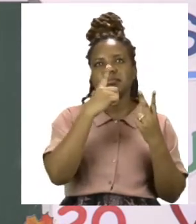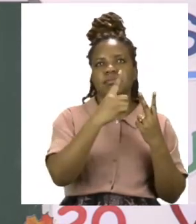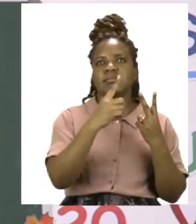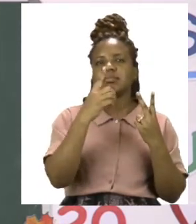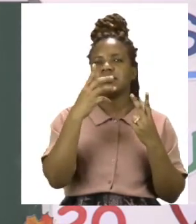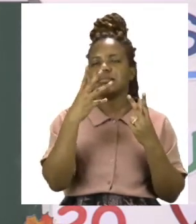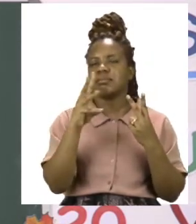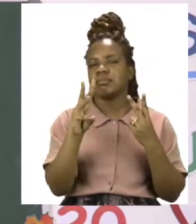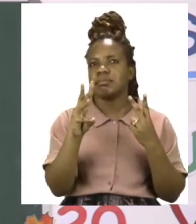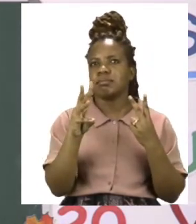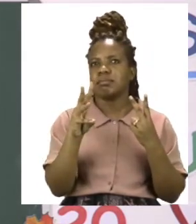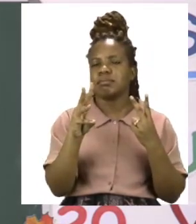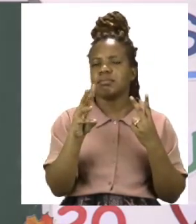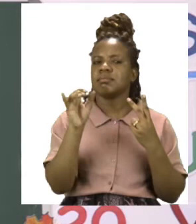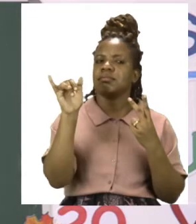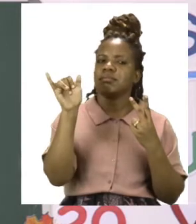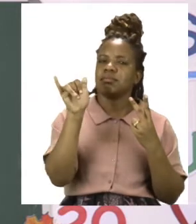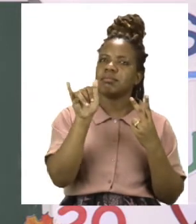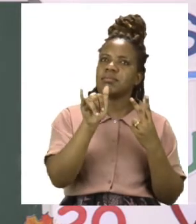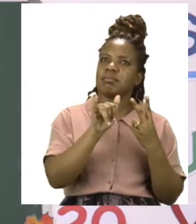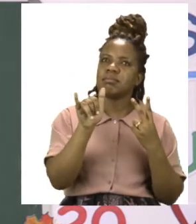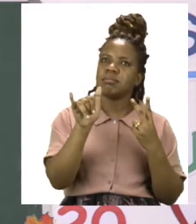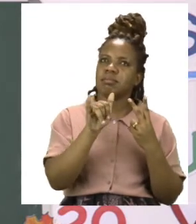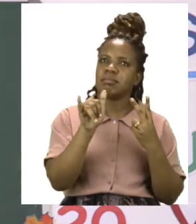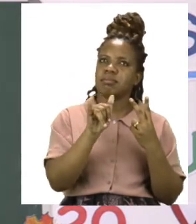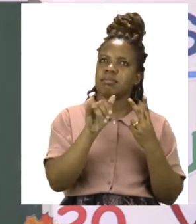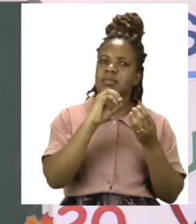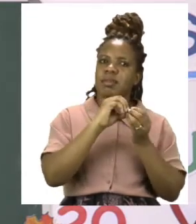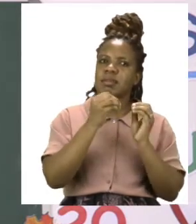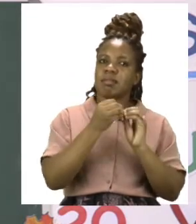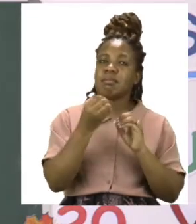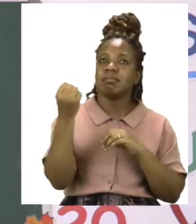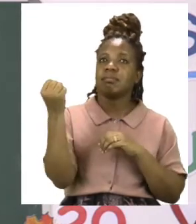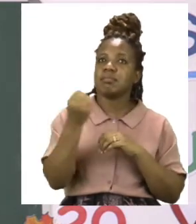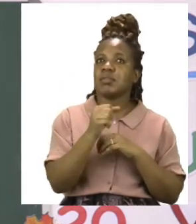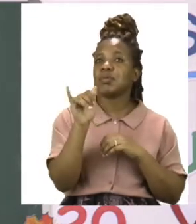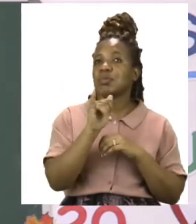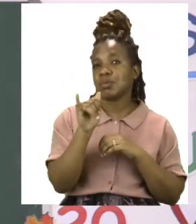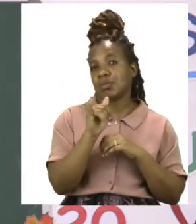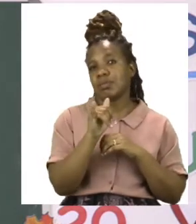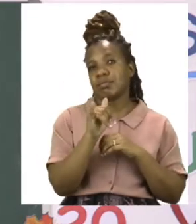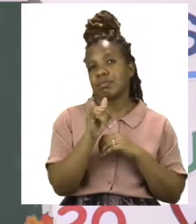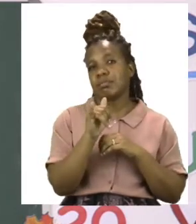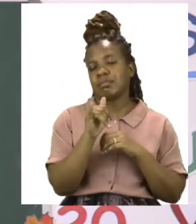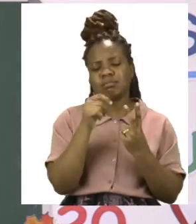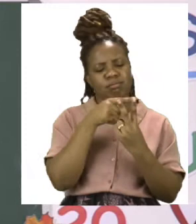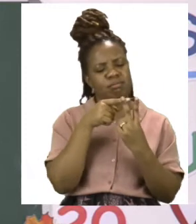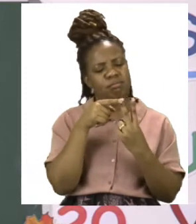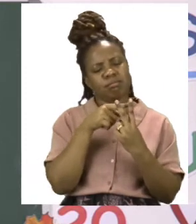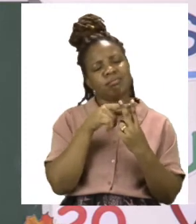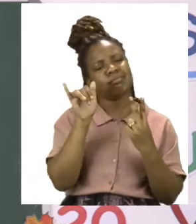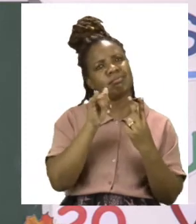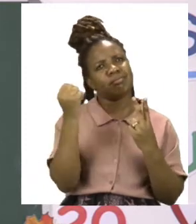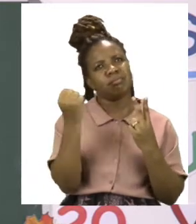And I say to you, which one is the bigger number? You take a look at both numbers, and then